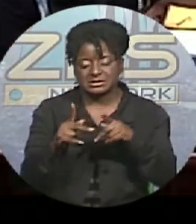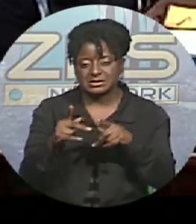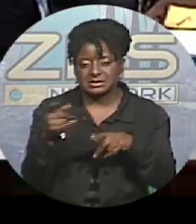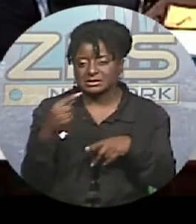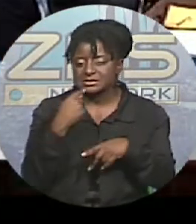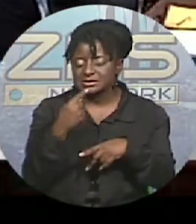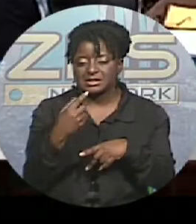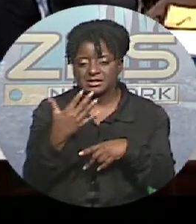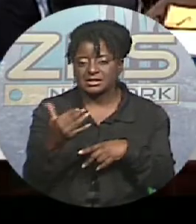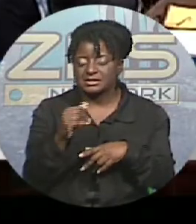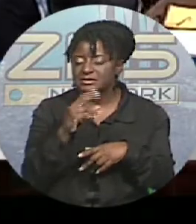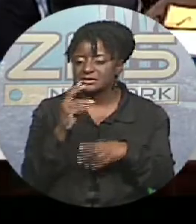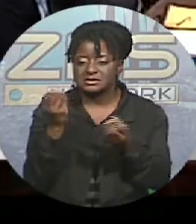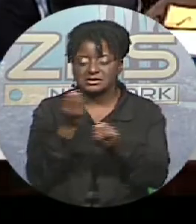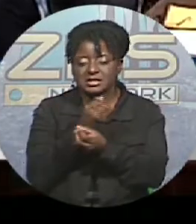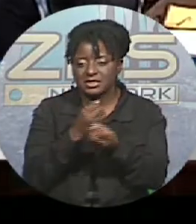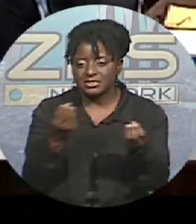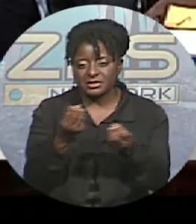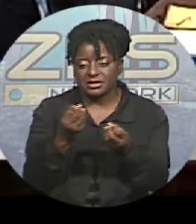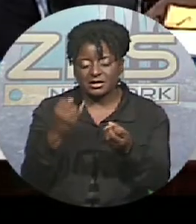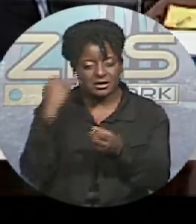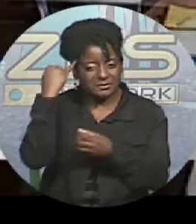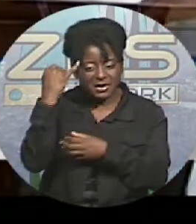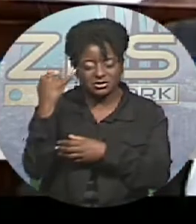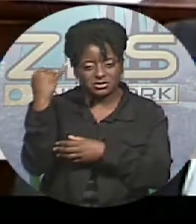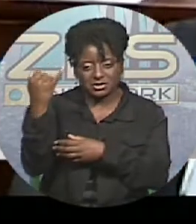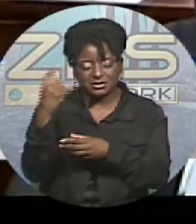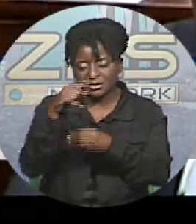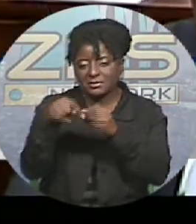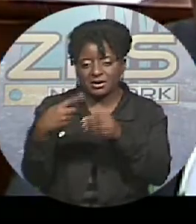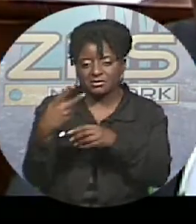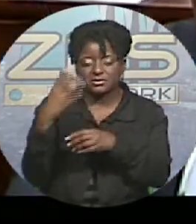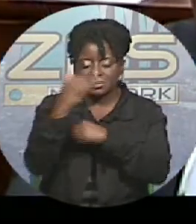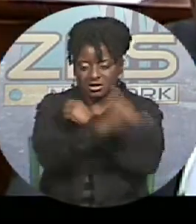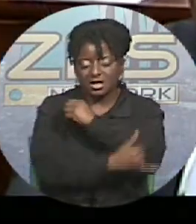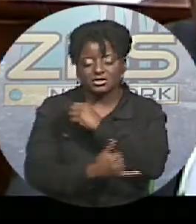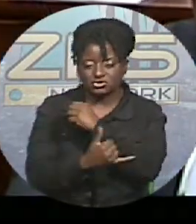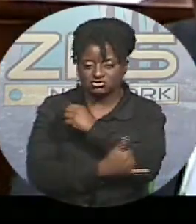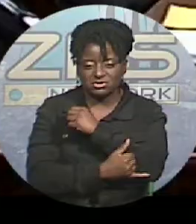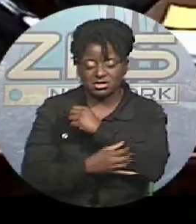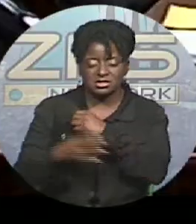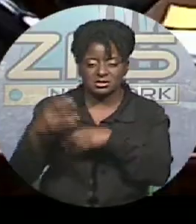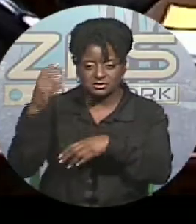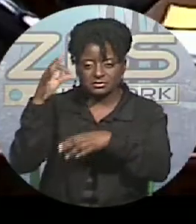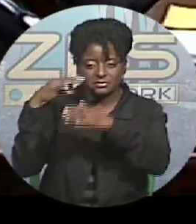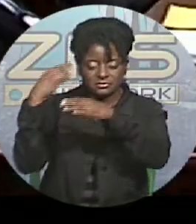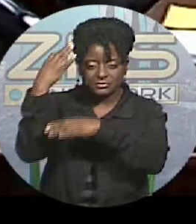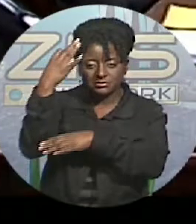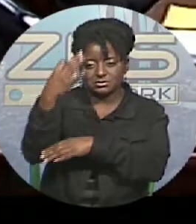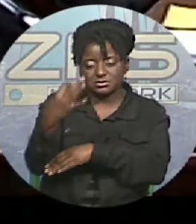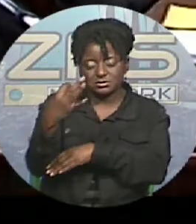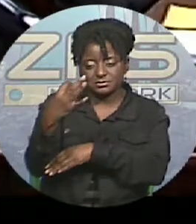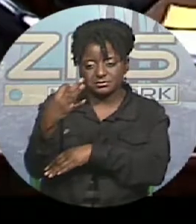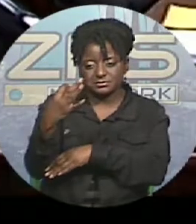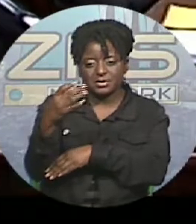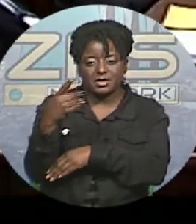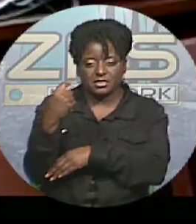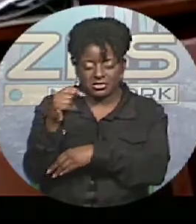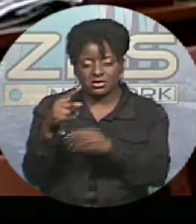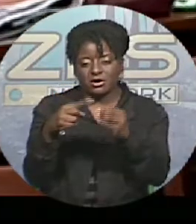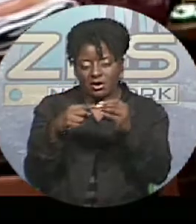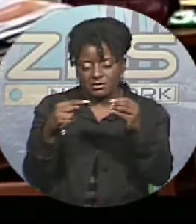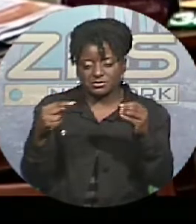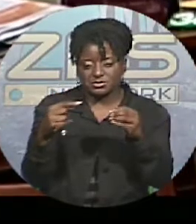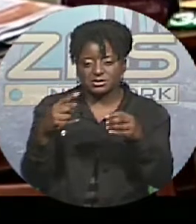delusional about the country's economic outlook that he recounted during the past week of the mid-year budget debate. Mr. Christie says the opposition is